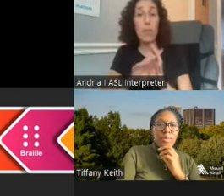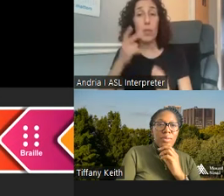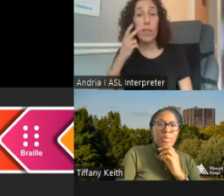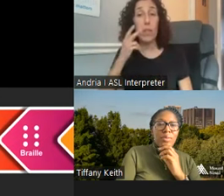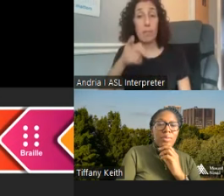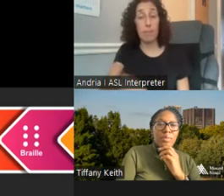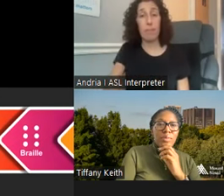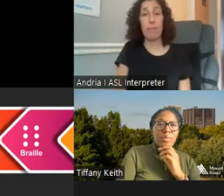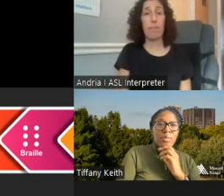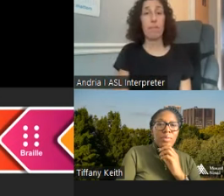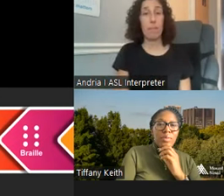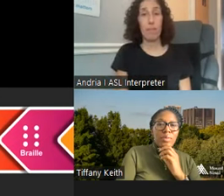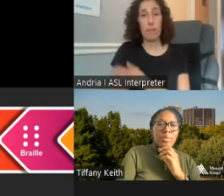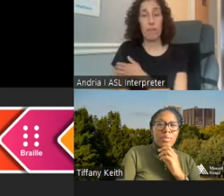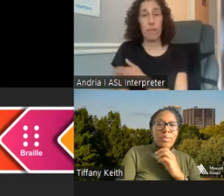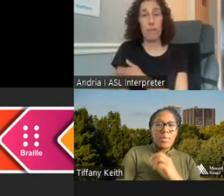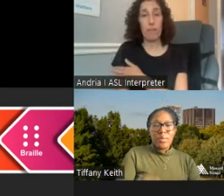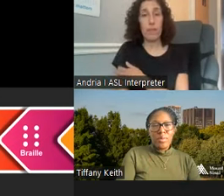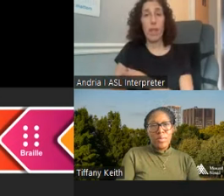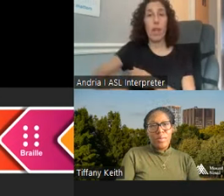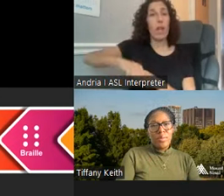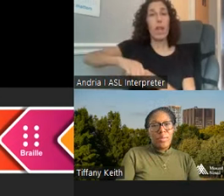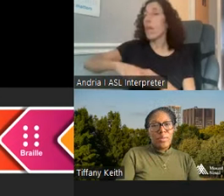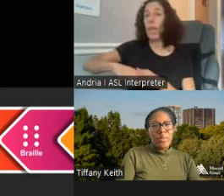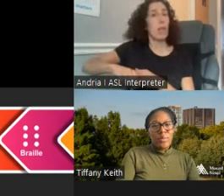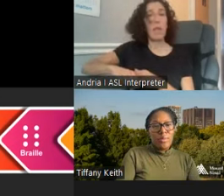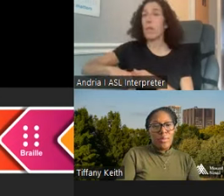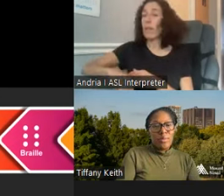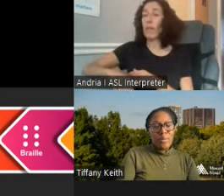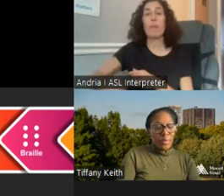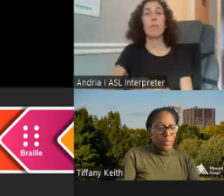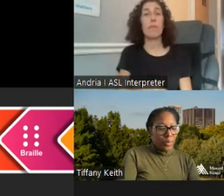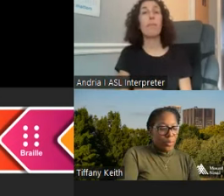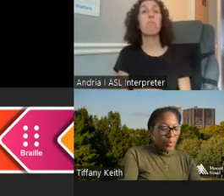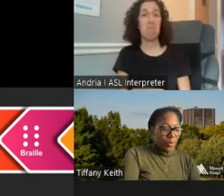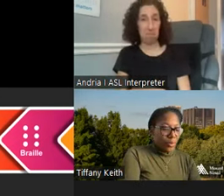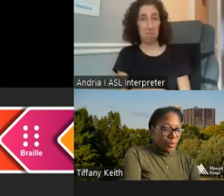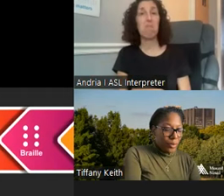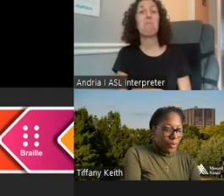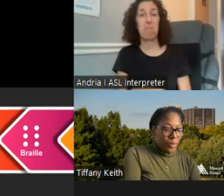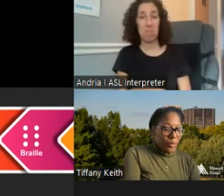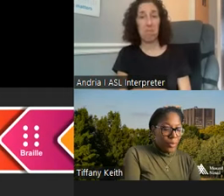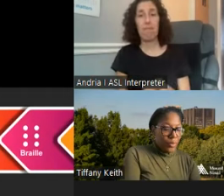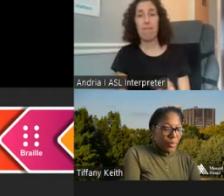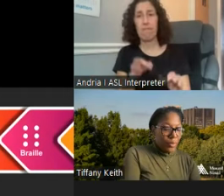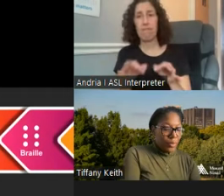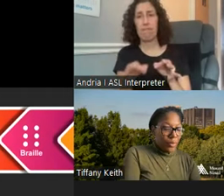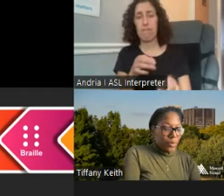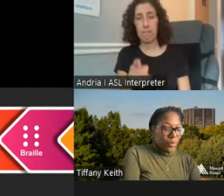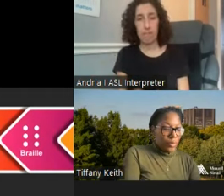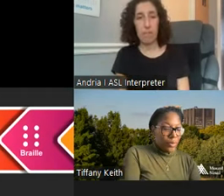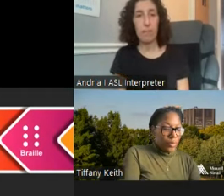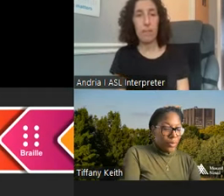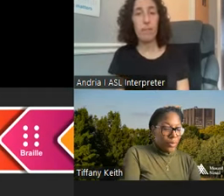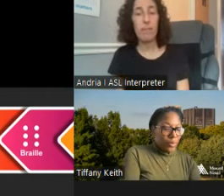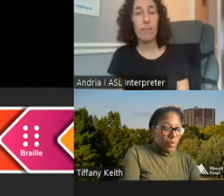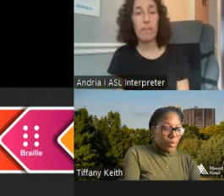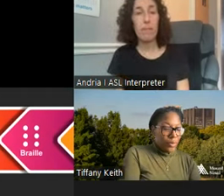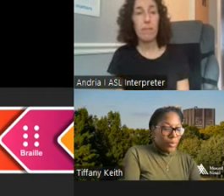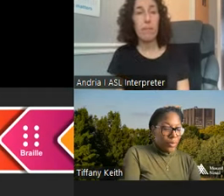side. You don't want your elbow to be crooked, and you don't want it to be out away from your body like a chicken wing. The reason for this